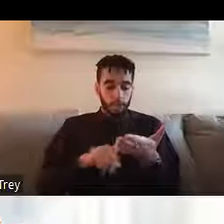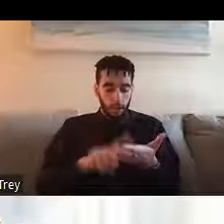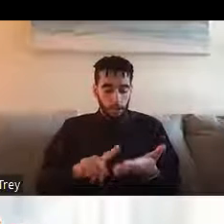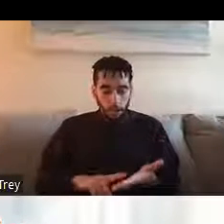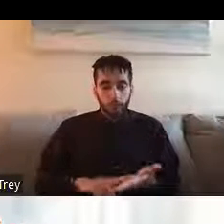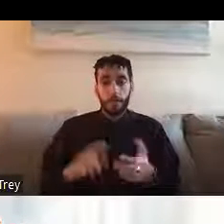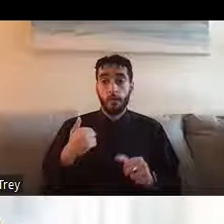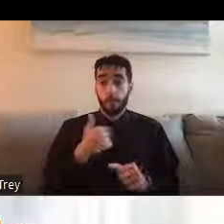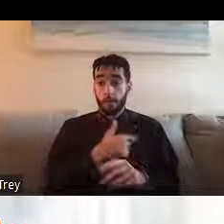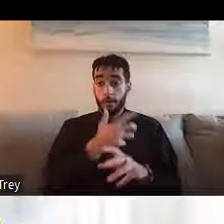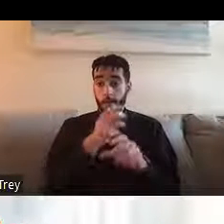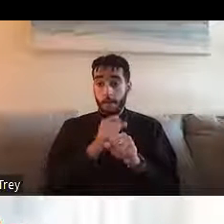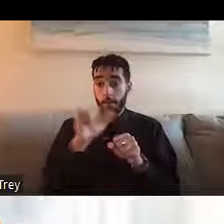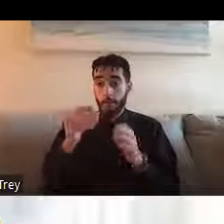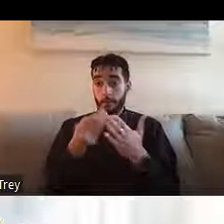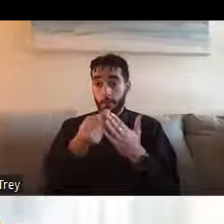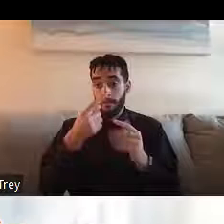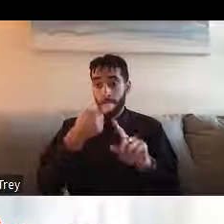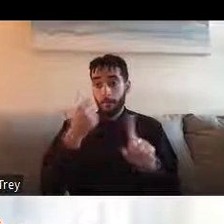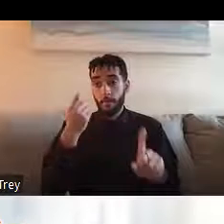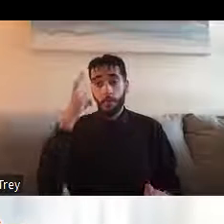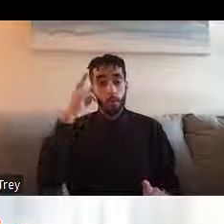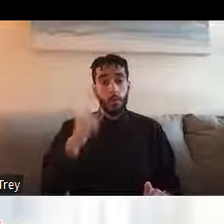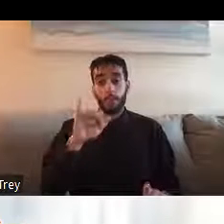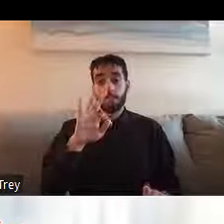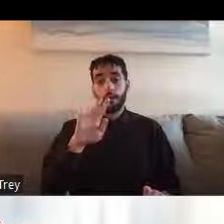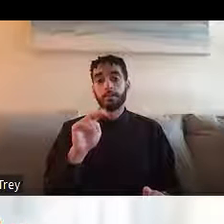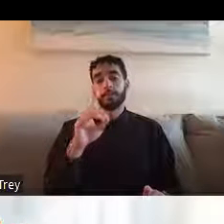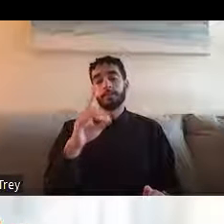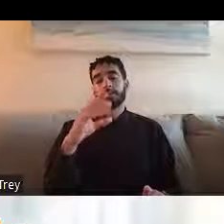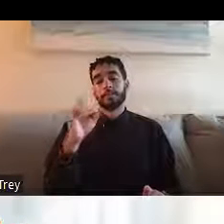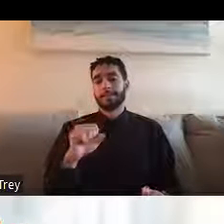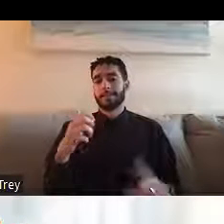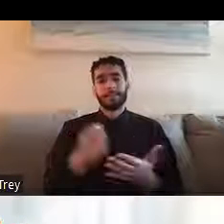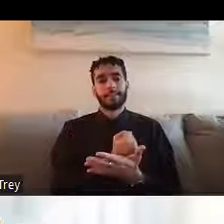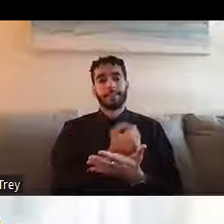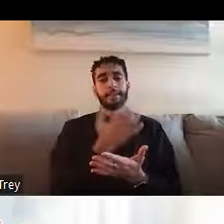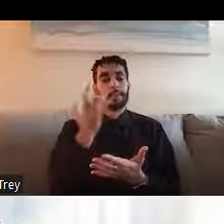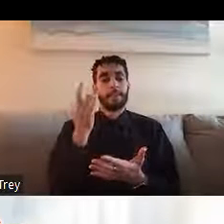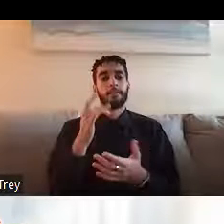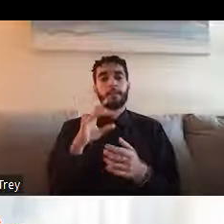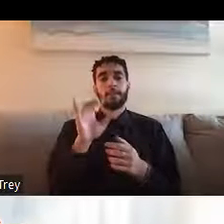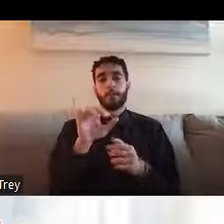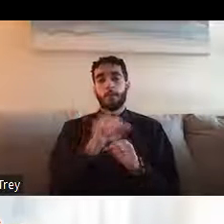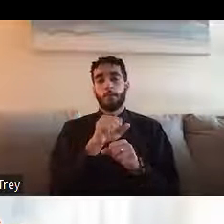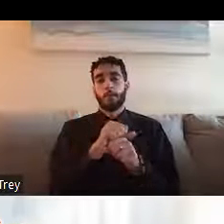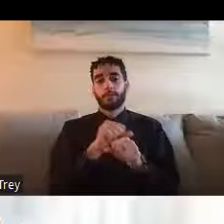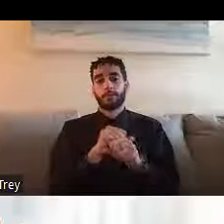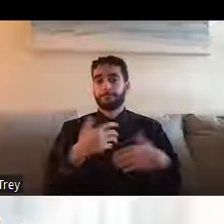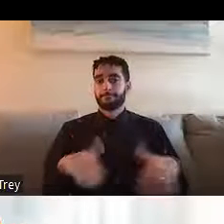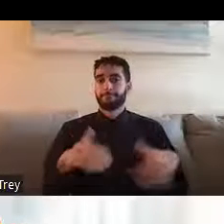we were able to actually fund 7 newly funded local health departments to conduct California Healthy Brain Initiative work, which is really